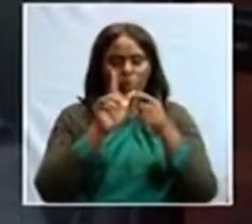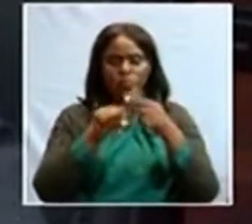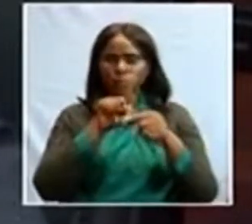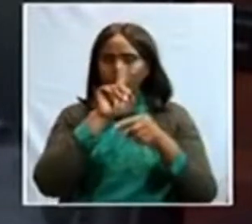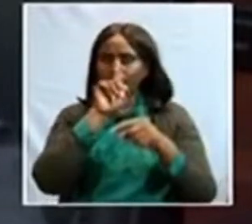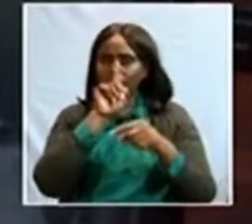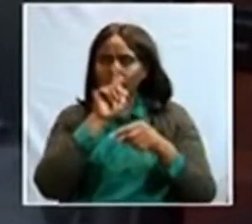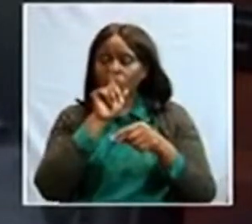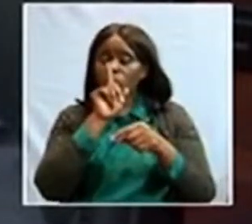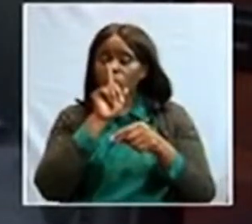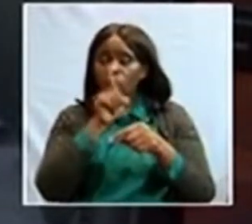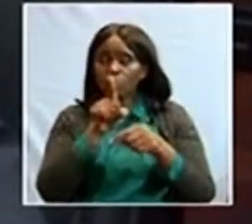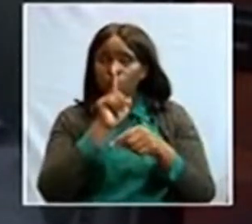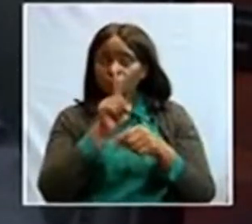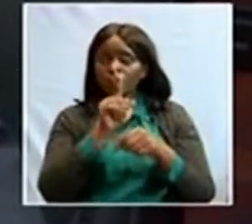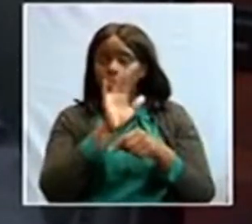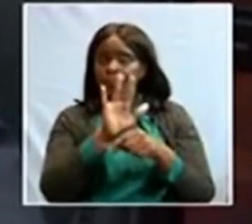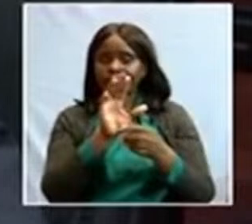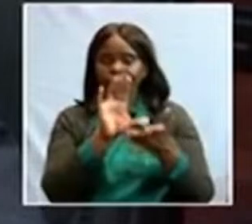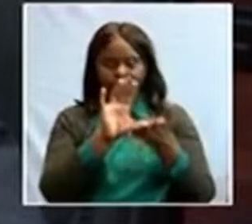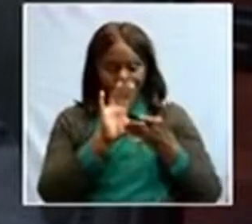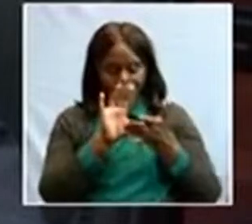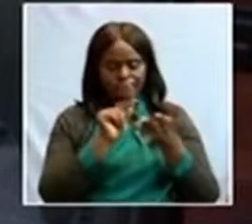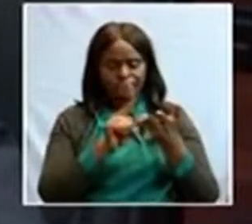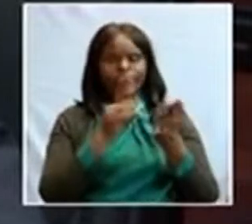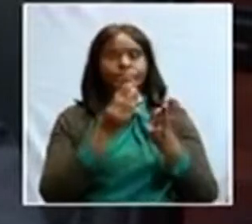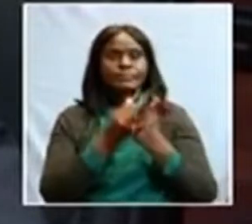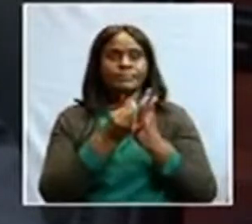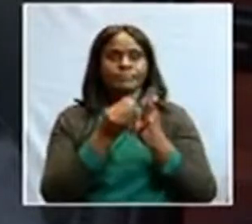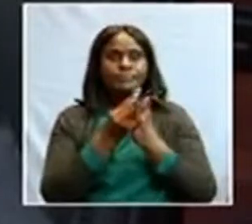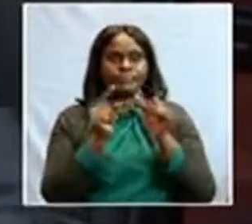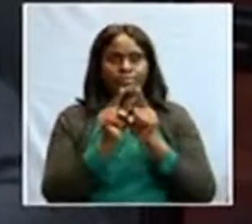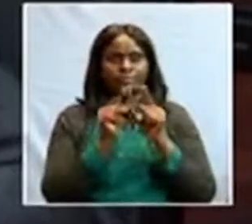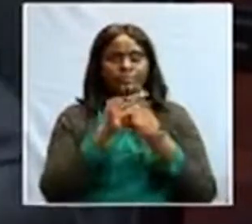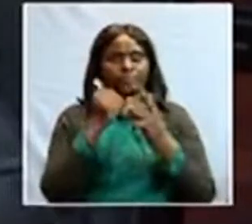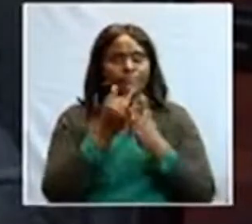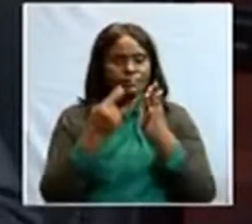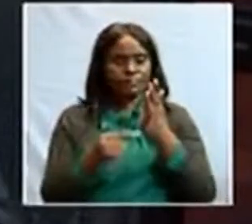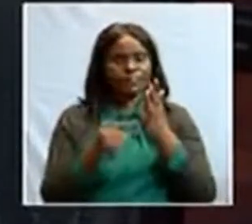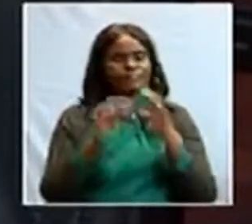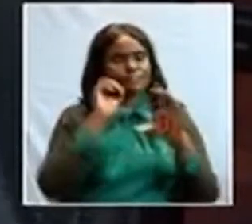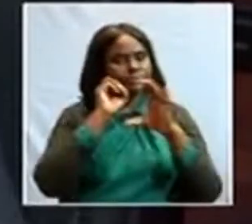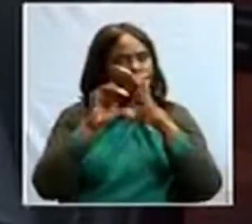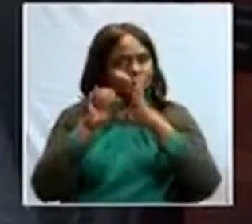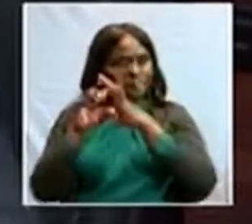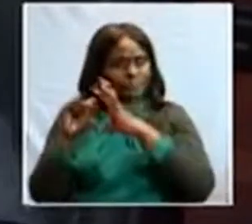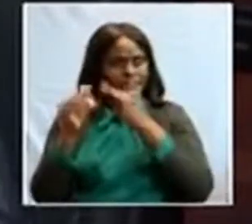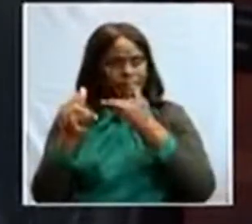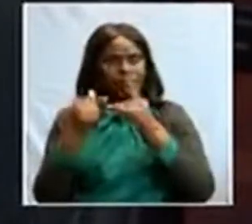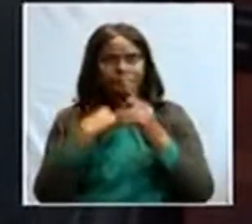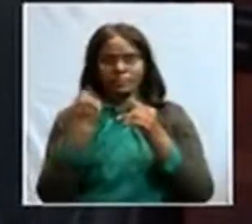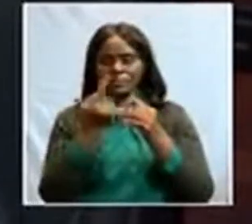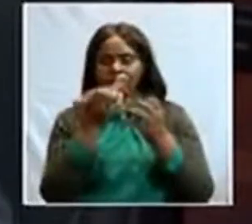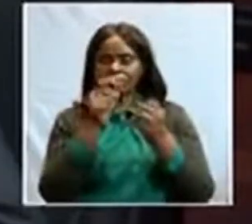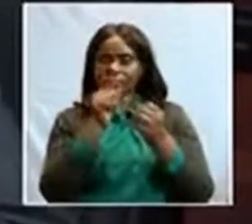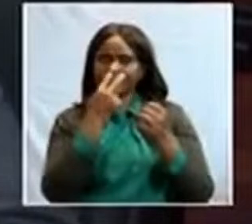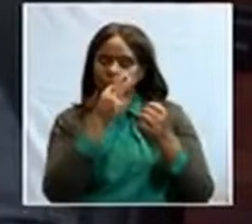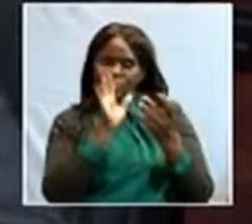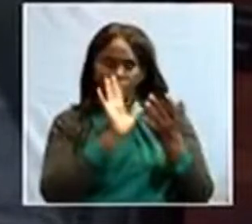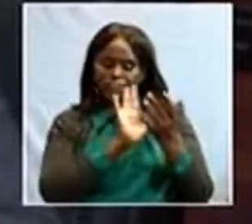ensuring that borrowed funds are invested. Now, I want you to look at